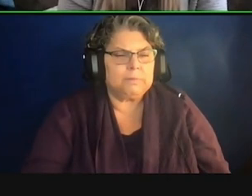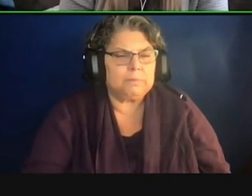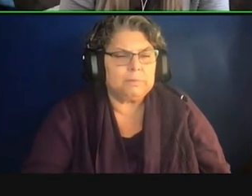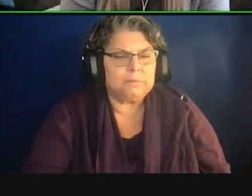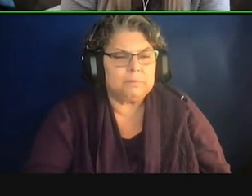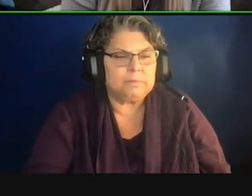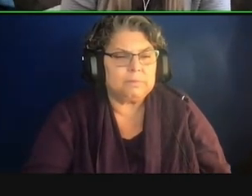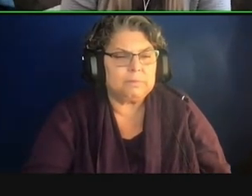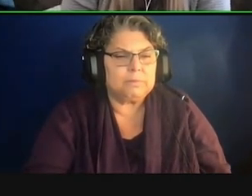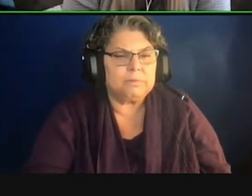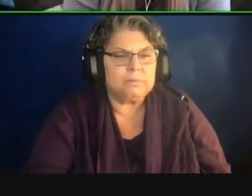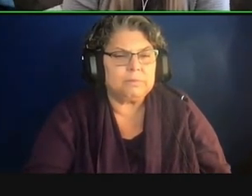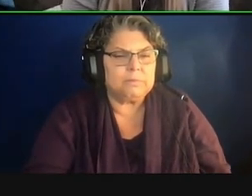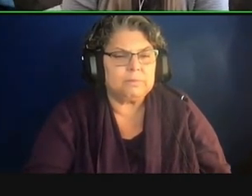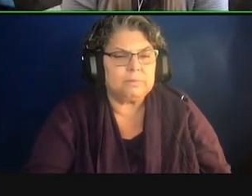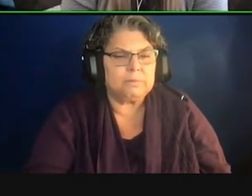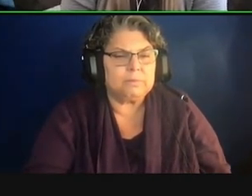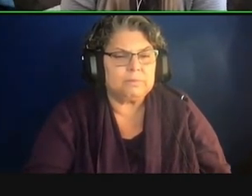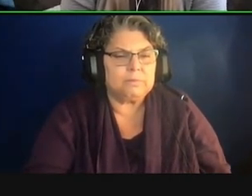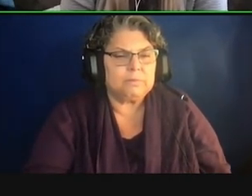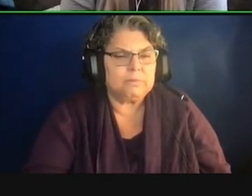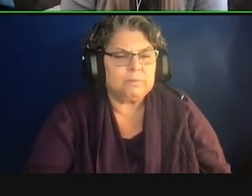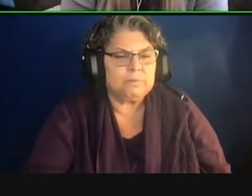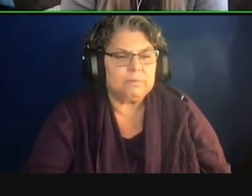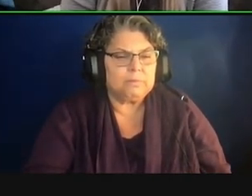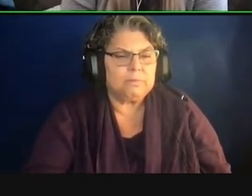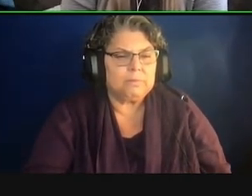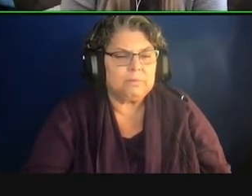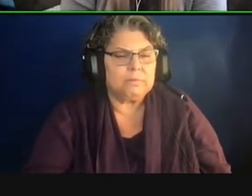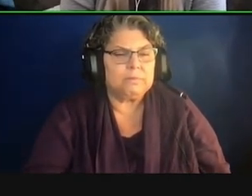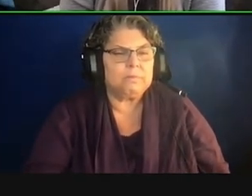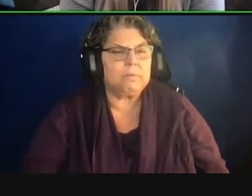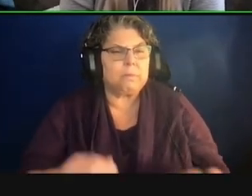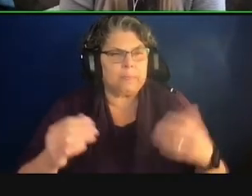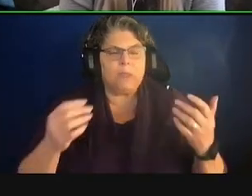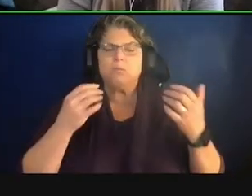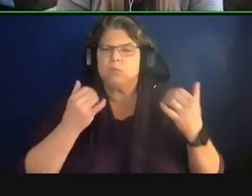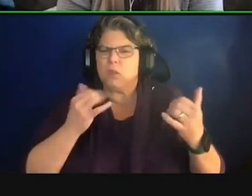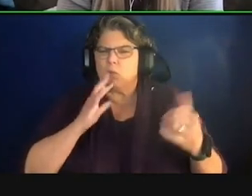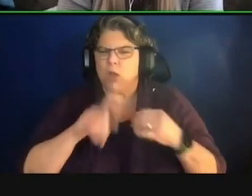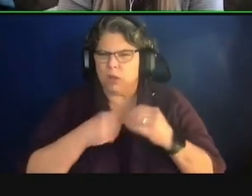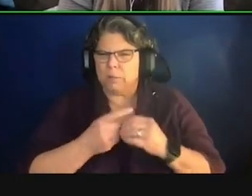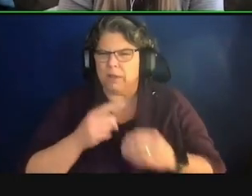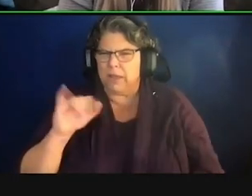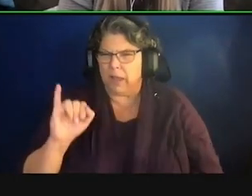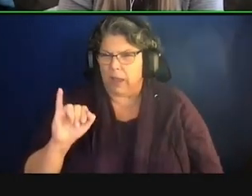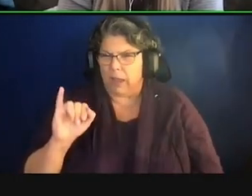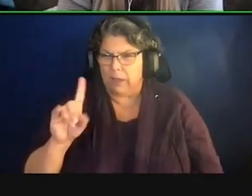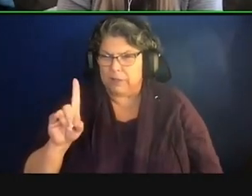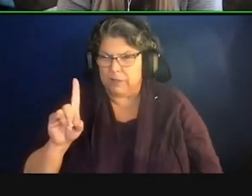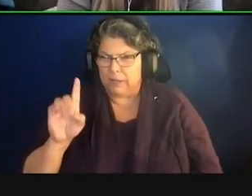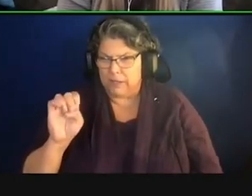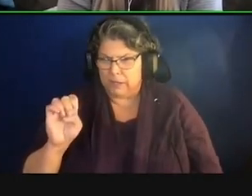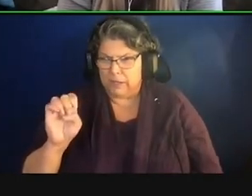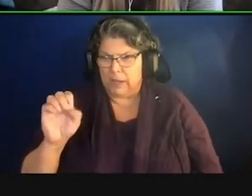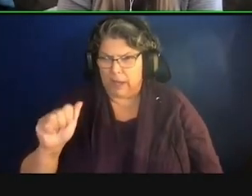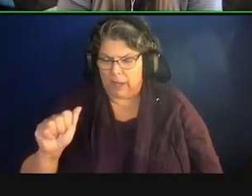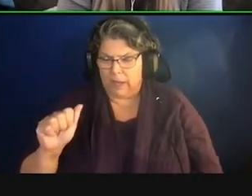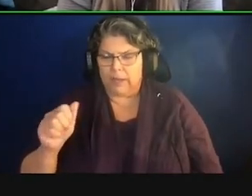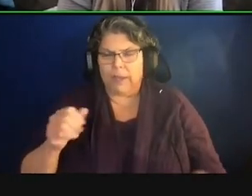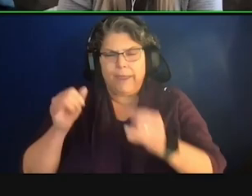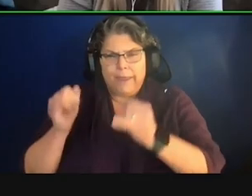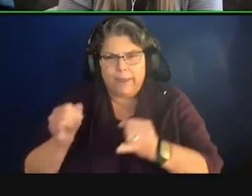So terms to know today, we're going to be discussing IDEA, which is the Individuals with